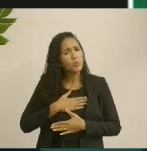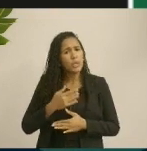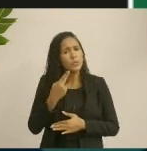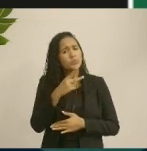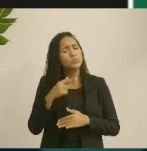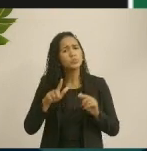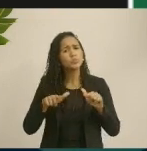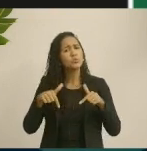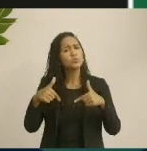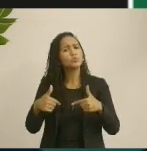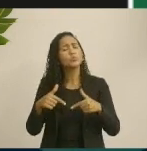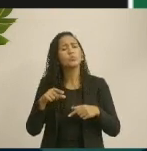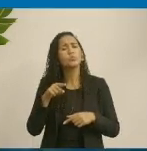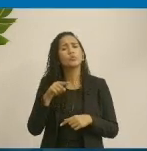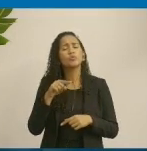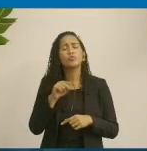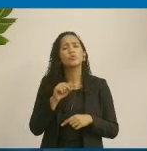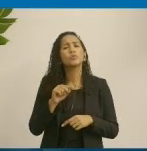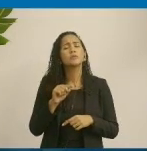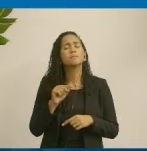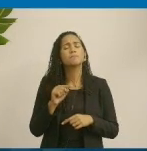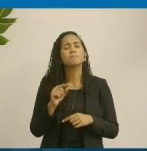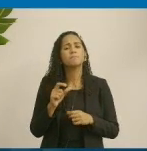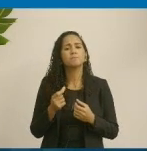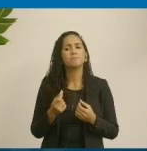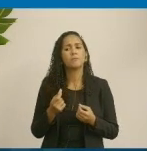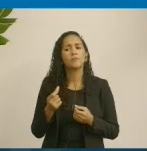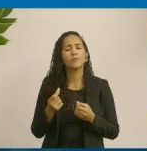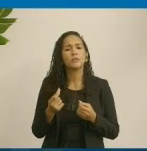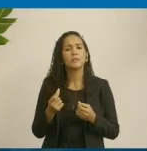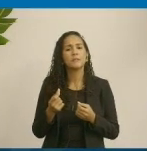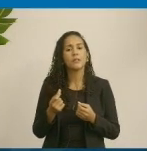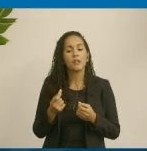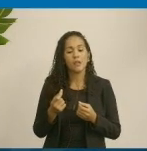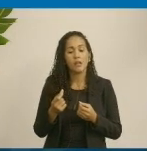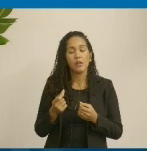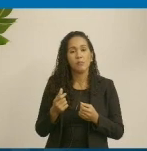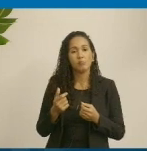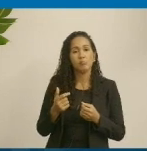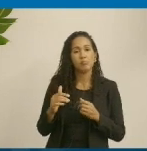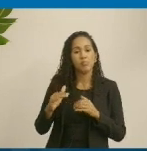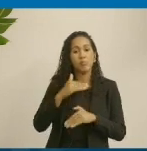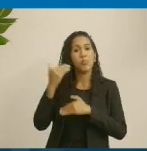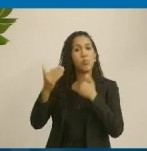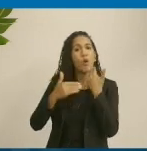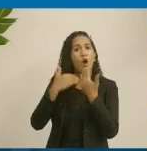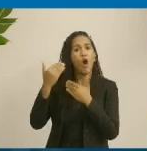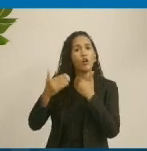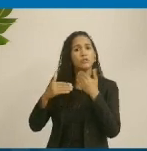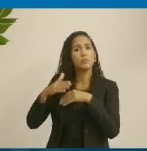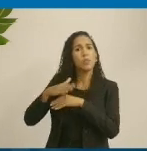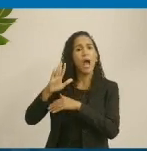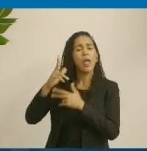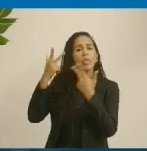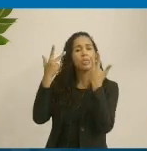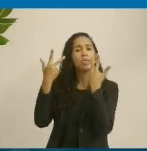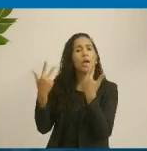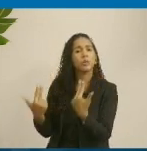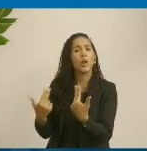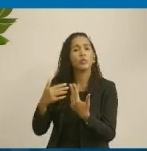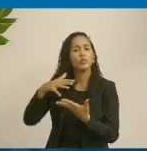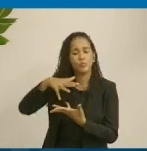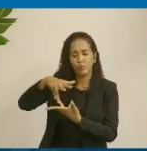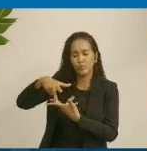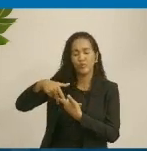leading cause of death globally, with 32% cardiovascular diseases are the cause of death, and